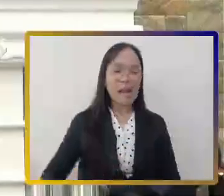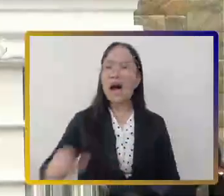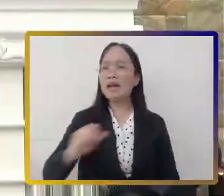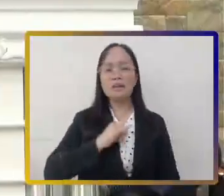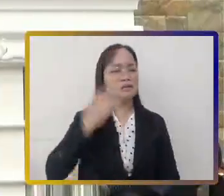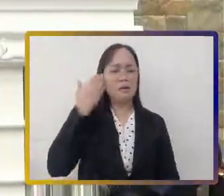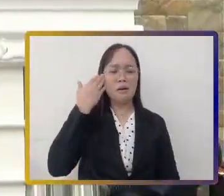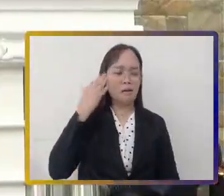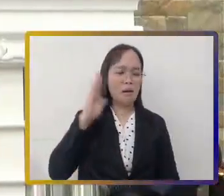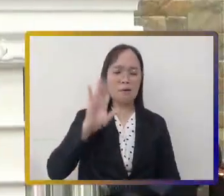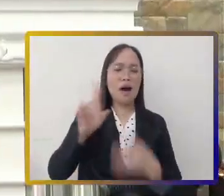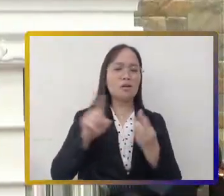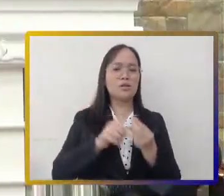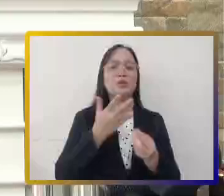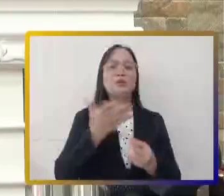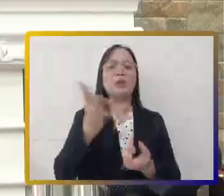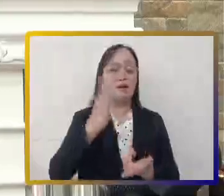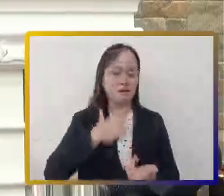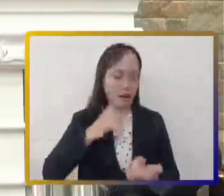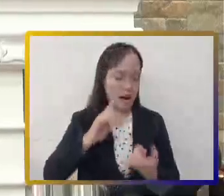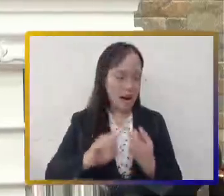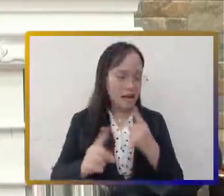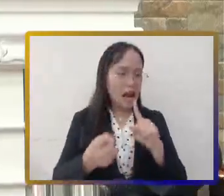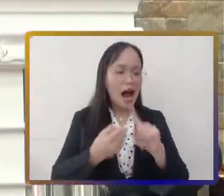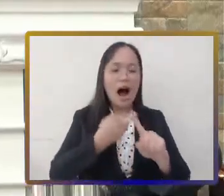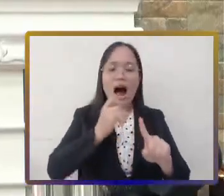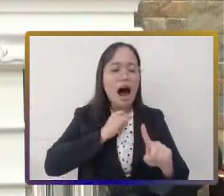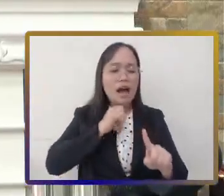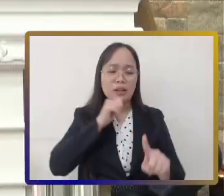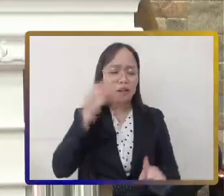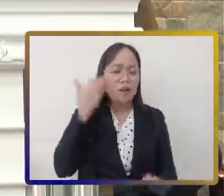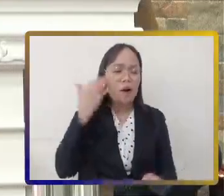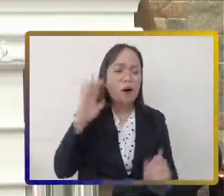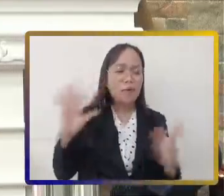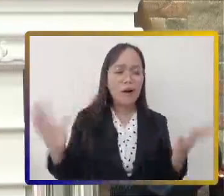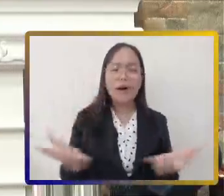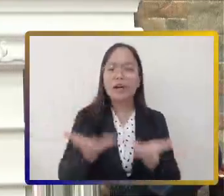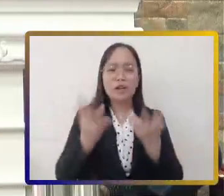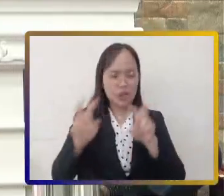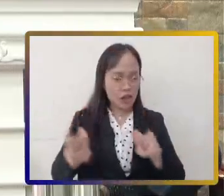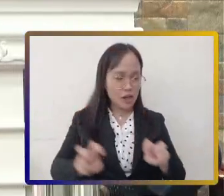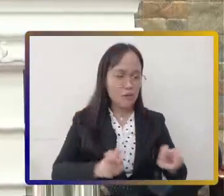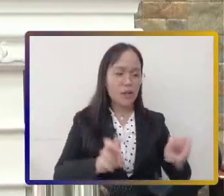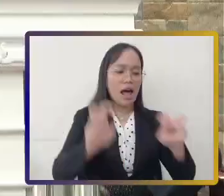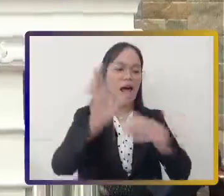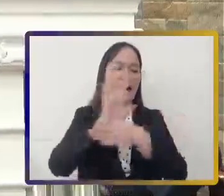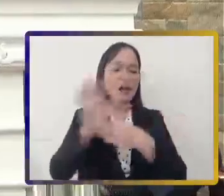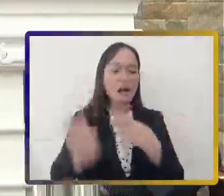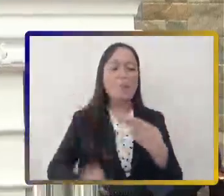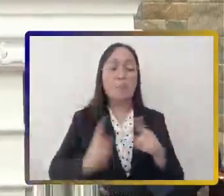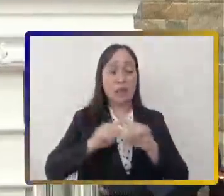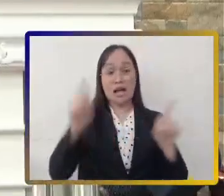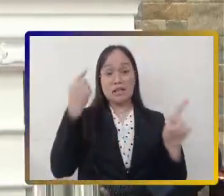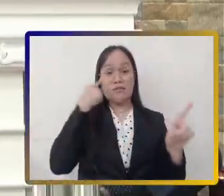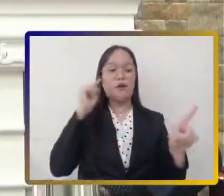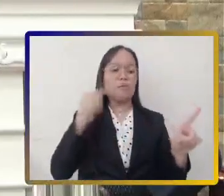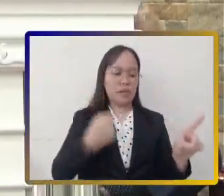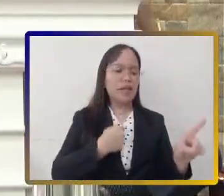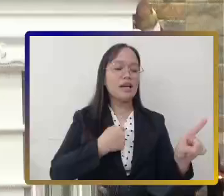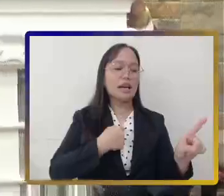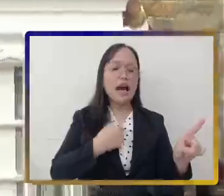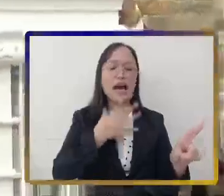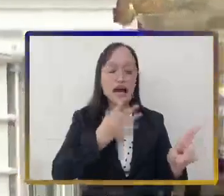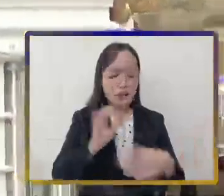Well, I don't know about you, my friend. I don't know where your journey will end. But as for